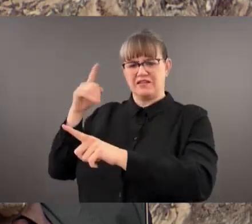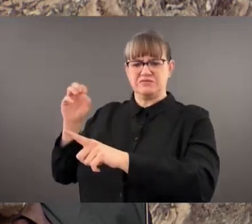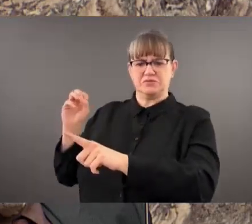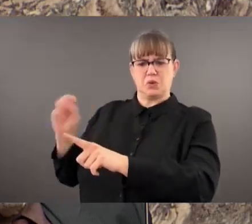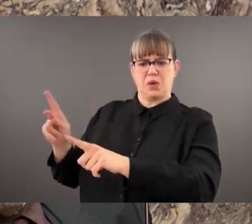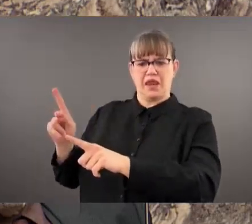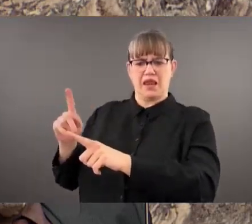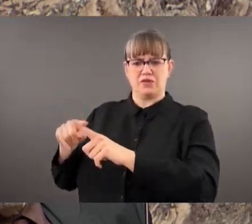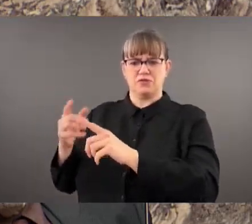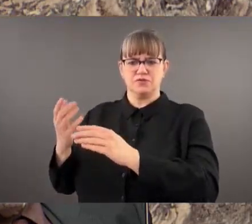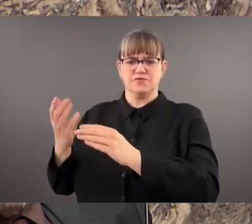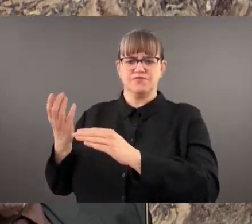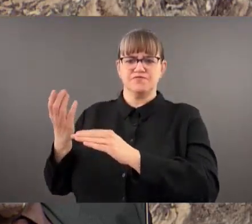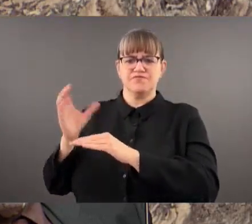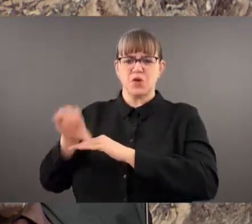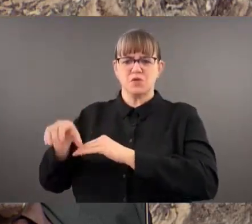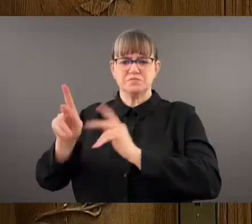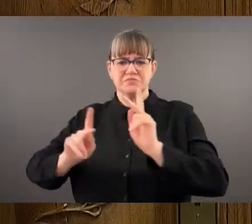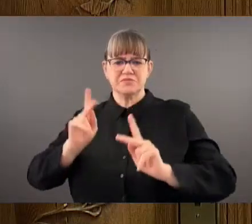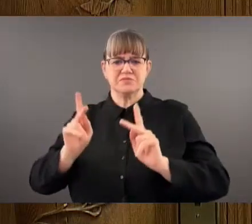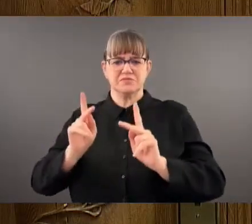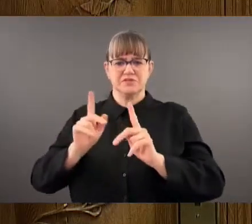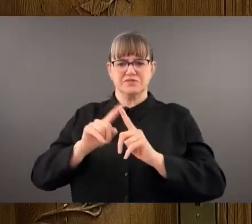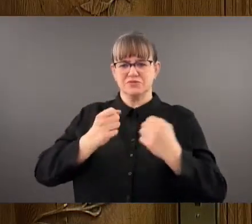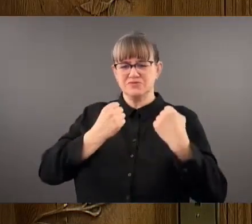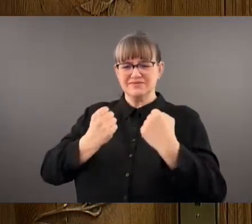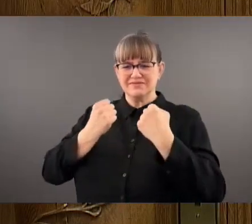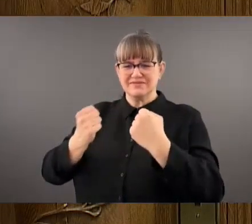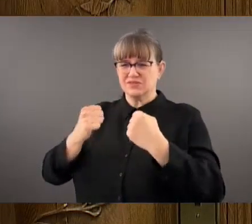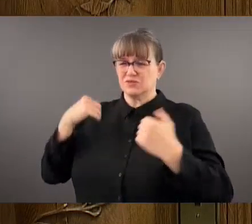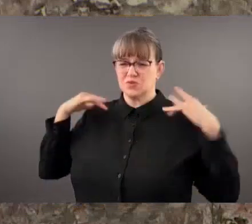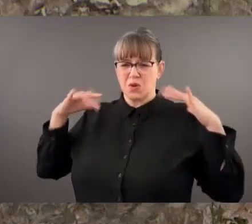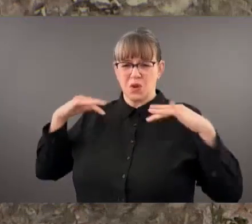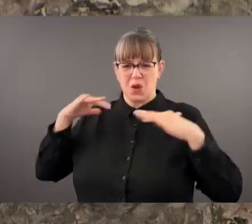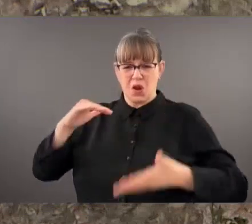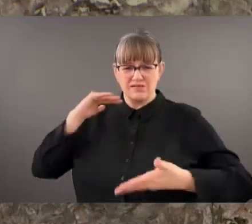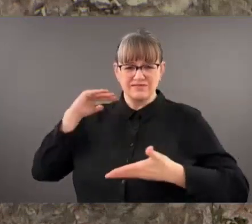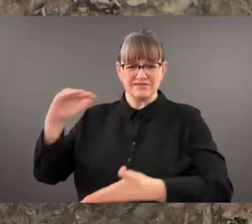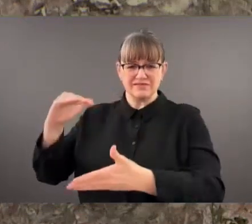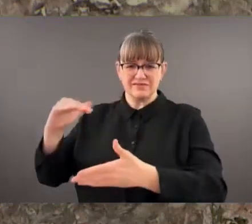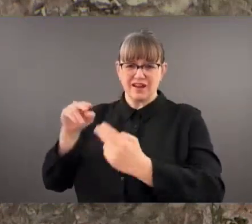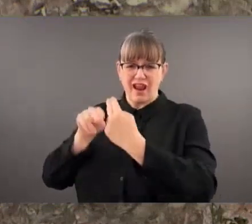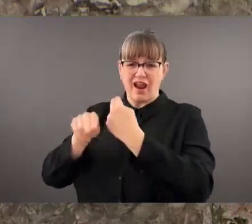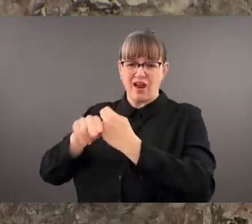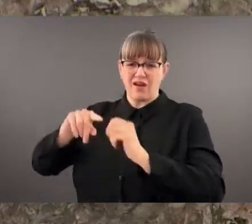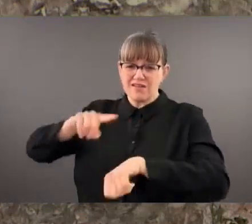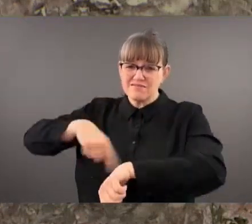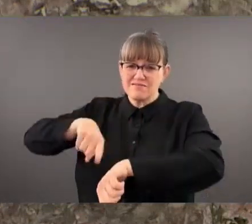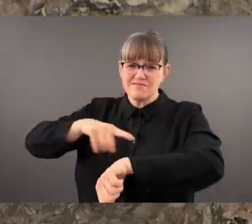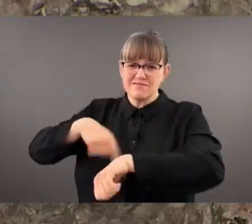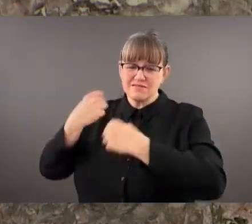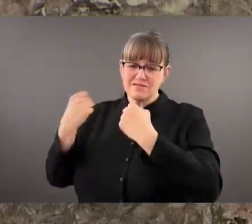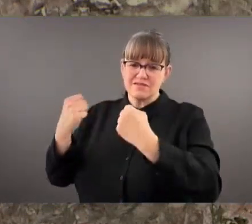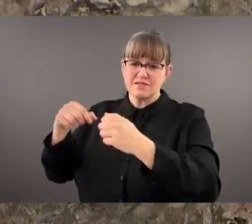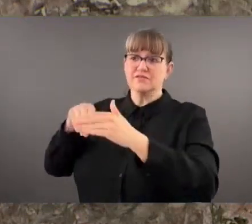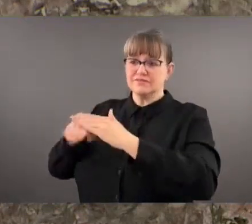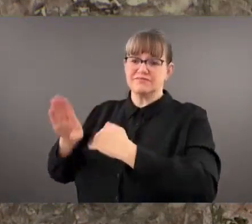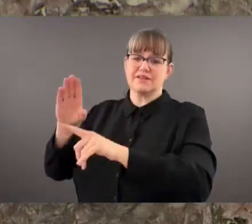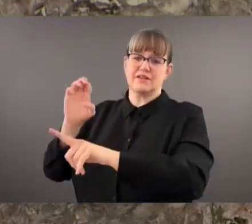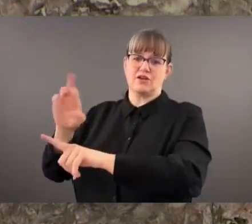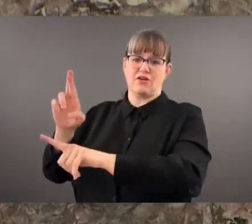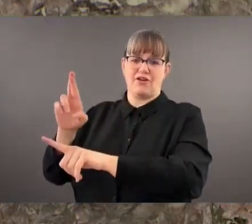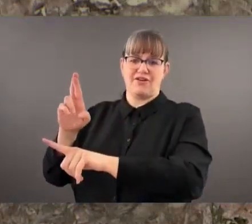an ER? Minister. Thank you, Honourable Speaker. And I was really privileged to be able to visit the members'